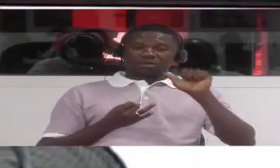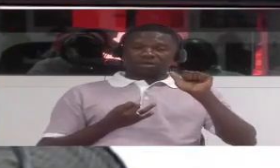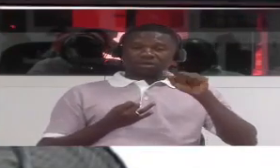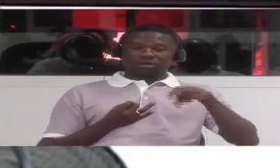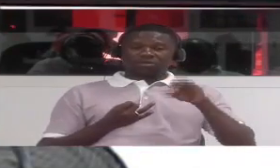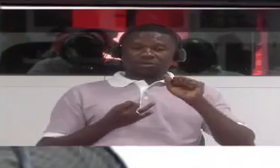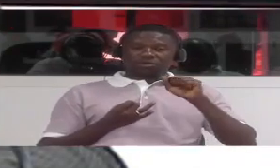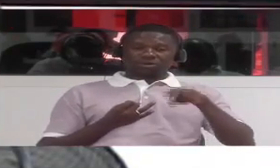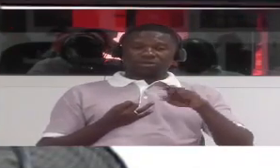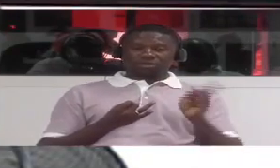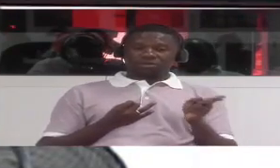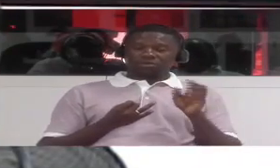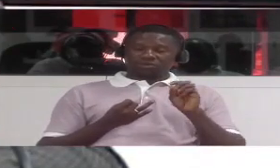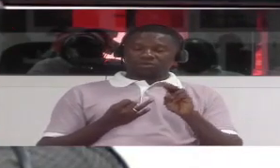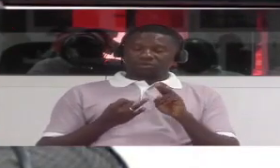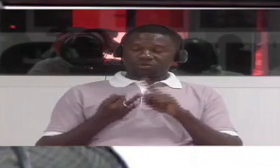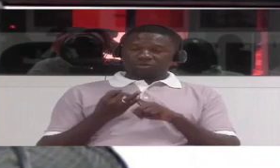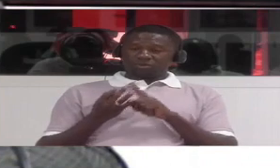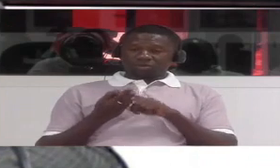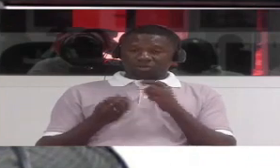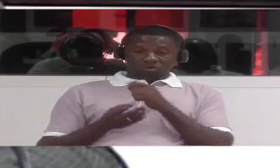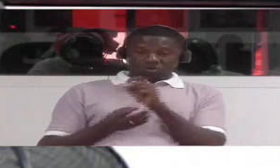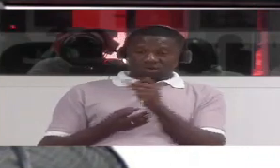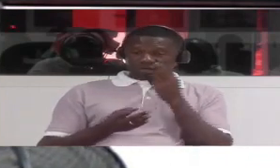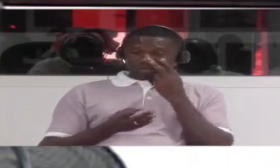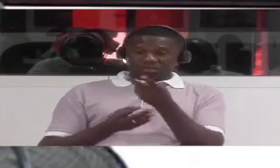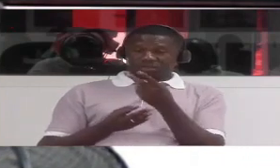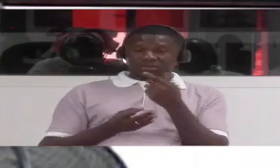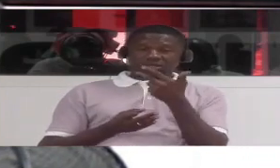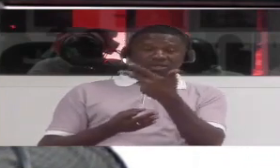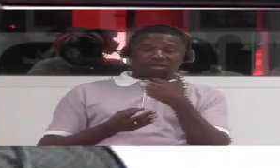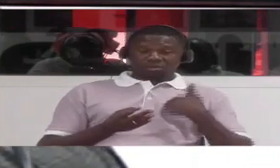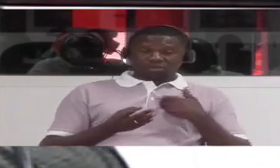Did you recognize anyone apart from those people? Only Tumbul Tamba and